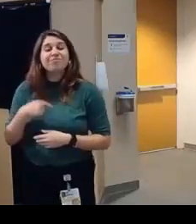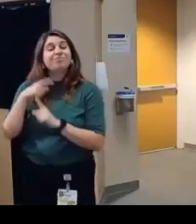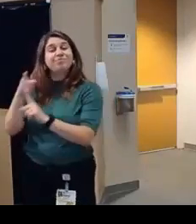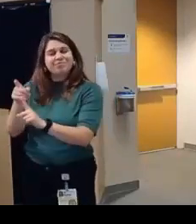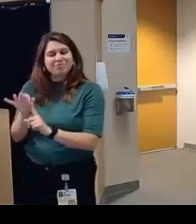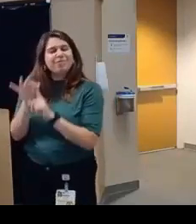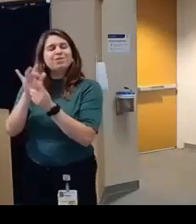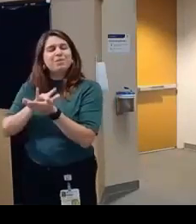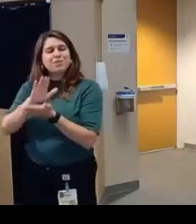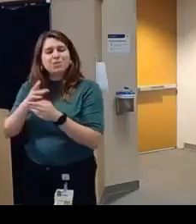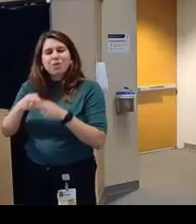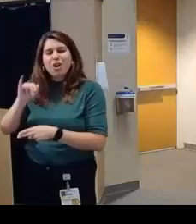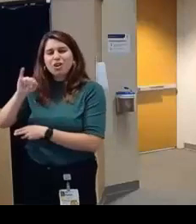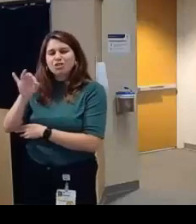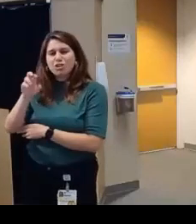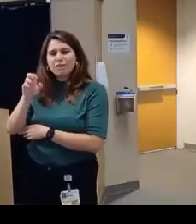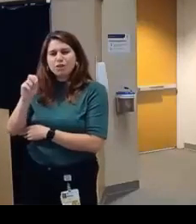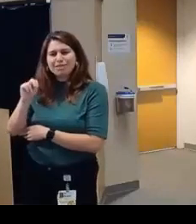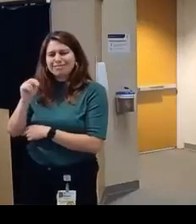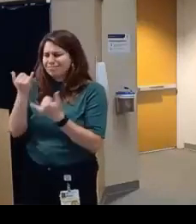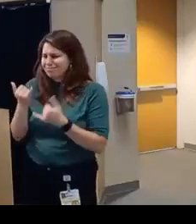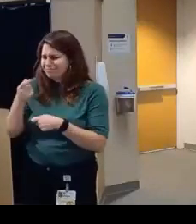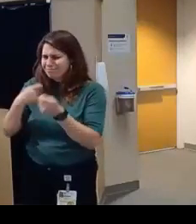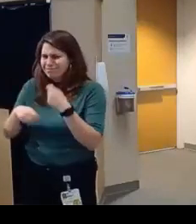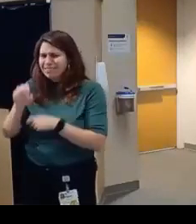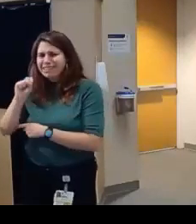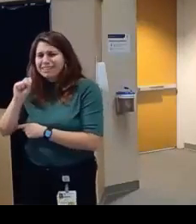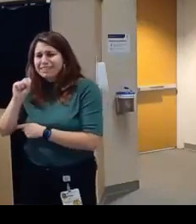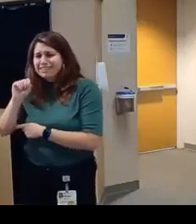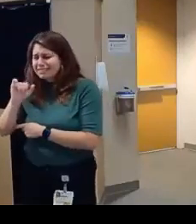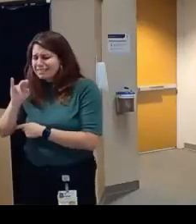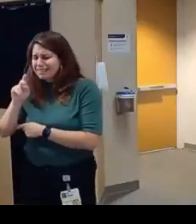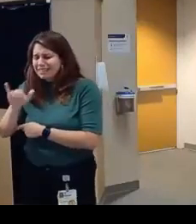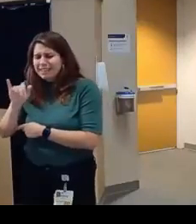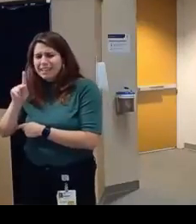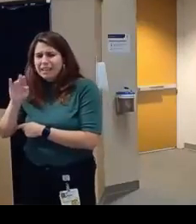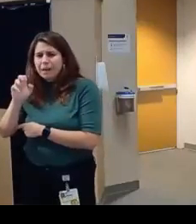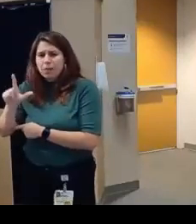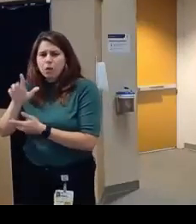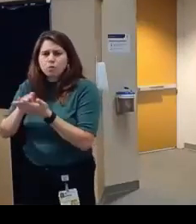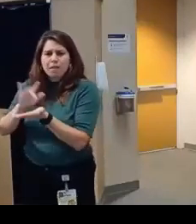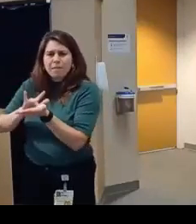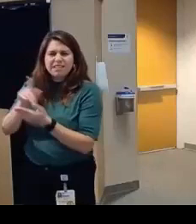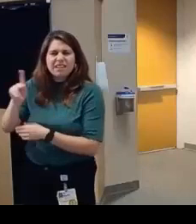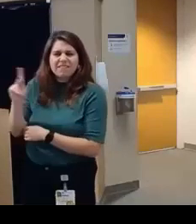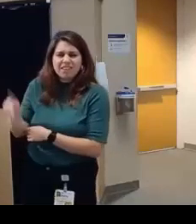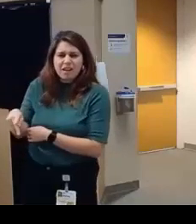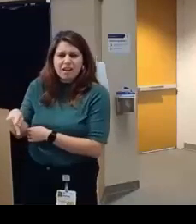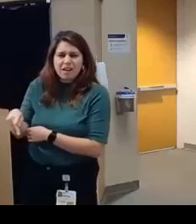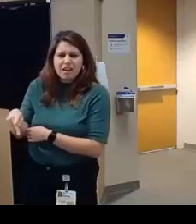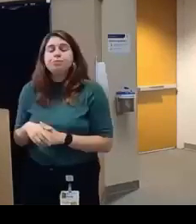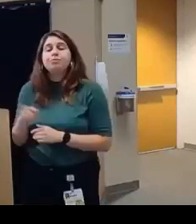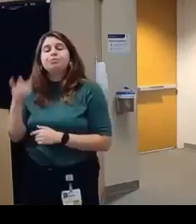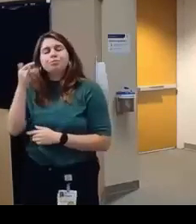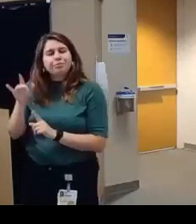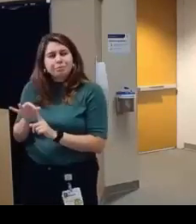medical school called Jefferson. I think it's now called the Sidney Kimmel School of Medicine, but it is in Philadelphia. And what's special about it